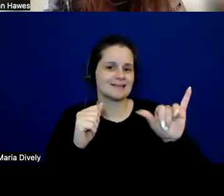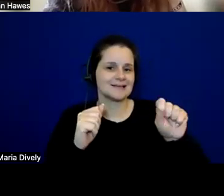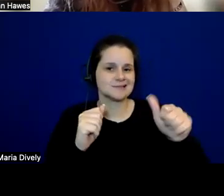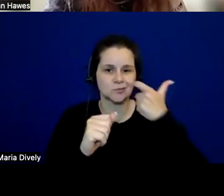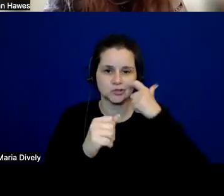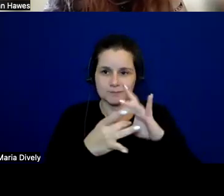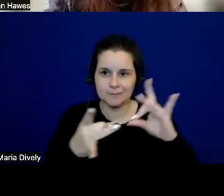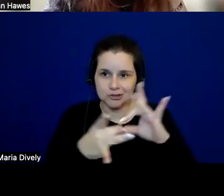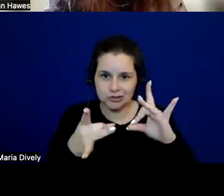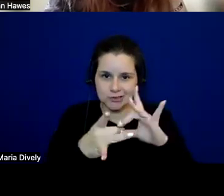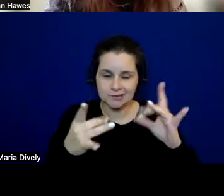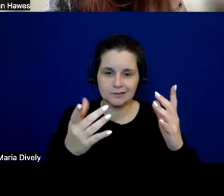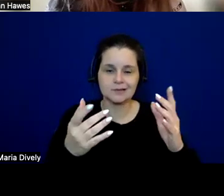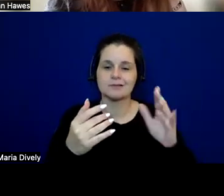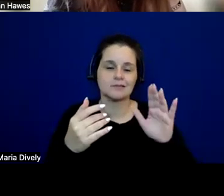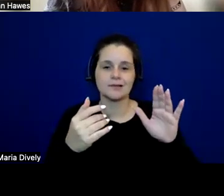right?